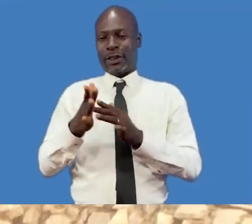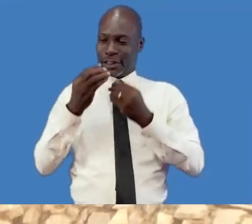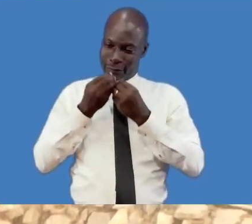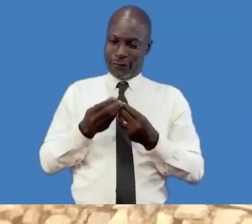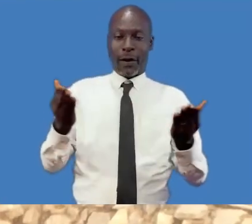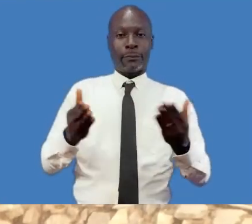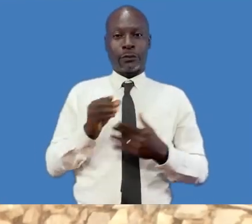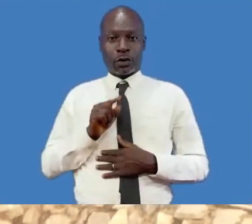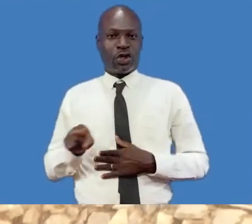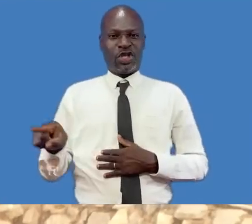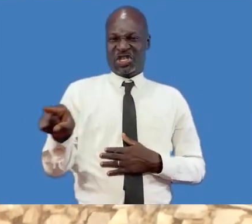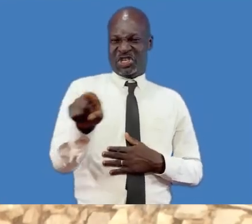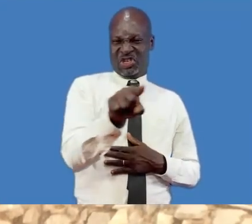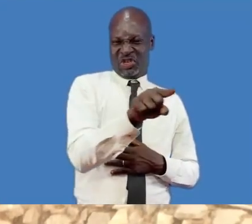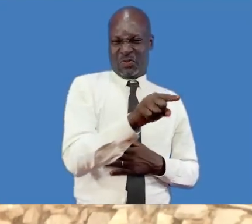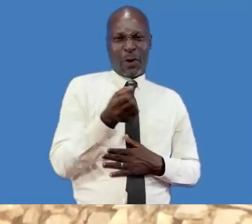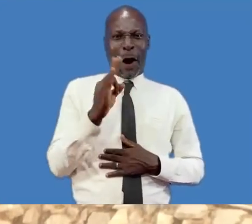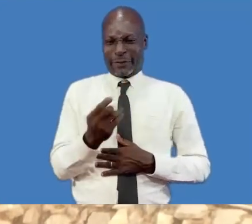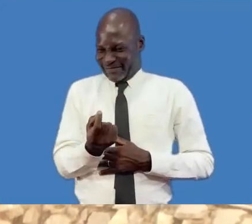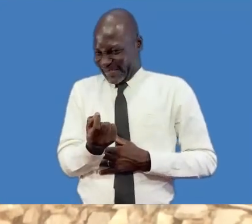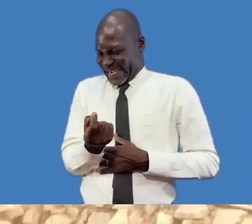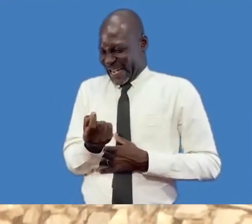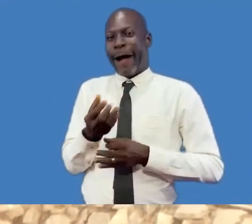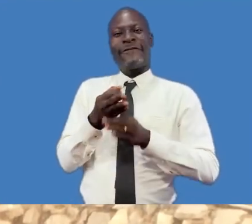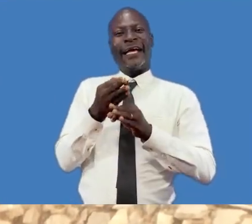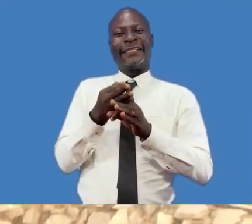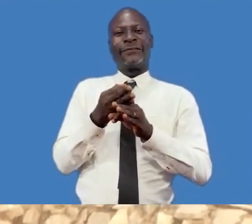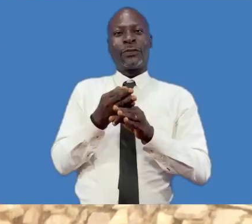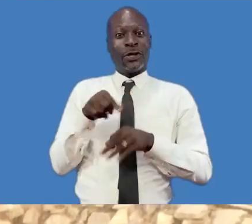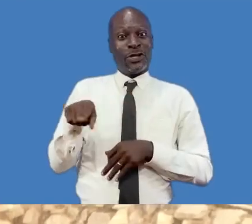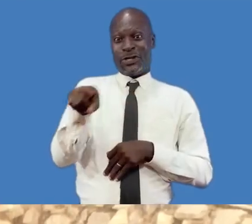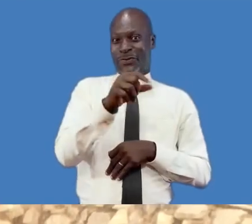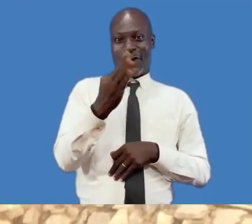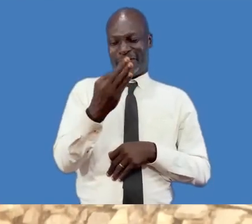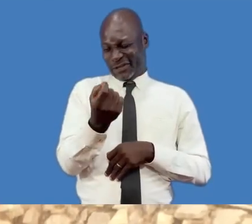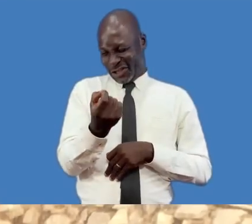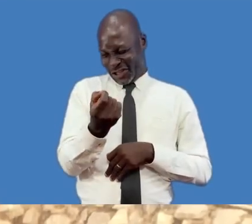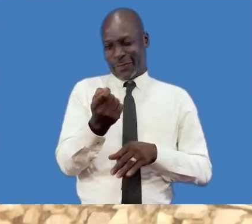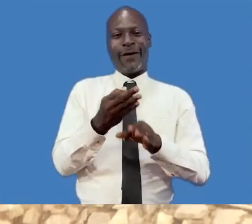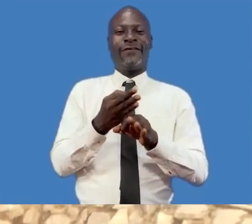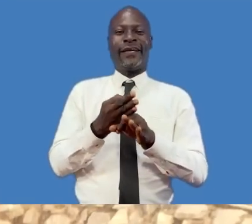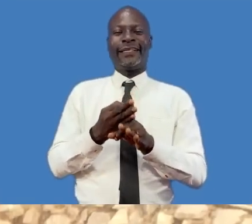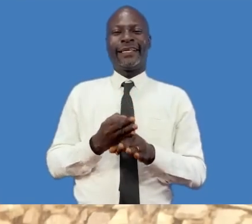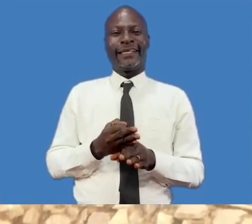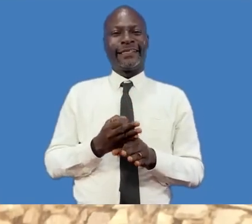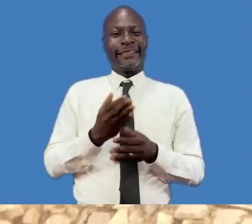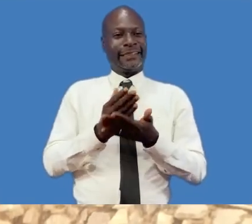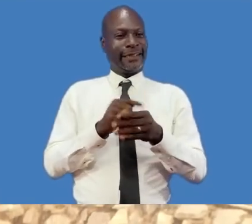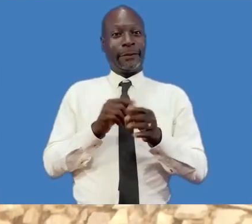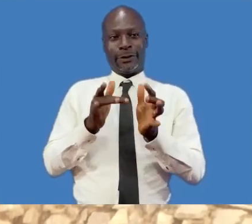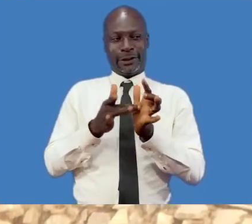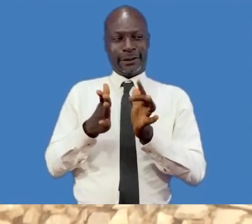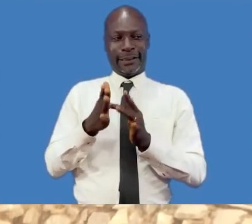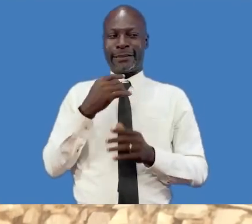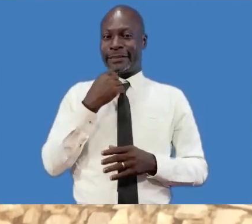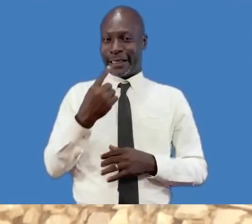oh, you of little faith. Moa mujidie esua. Ekodu baabi no, Awurade Jesus Christ